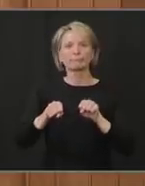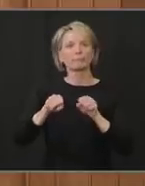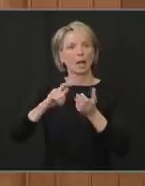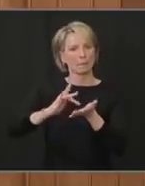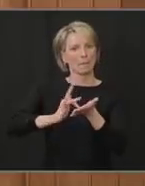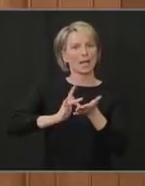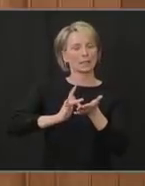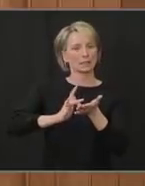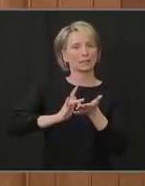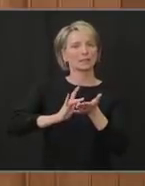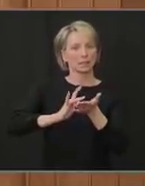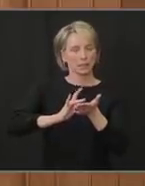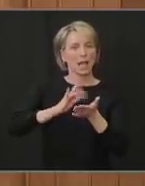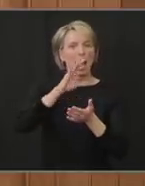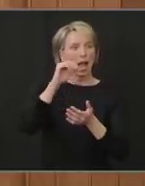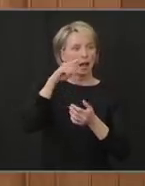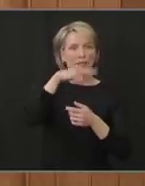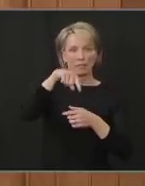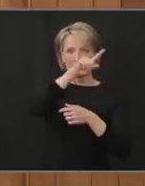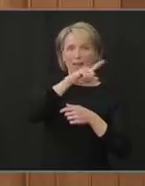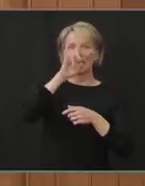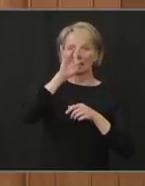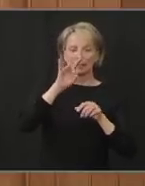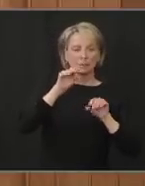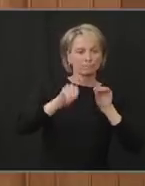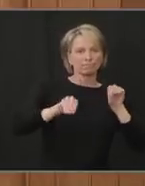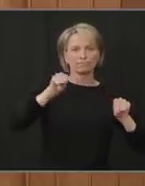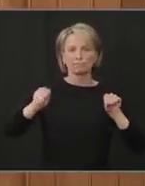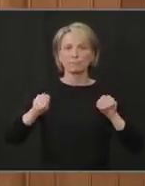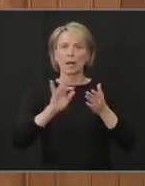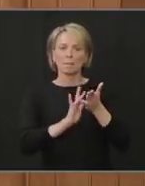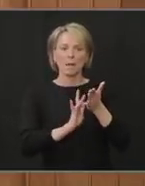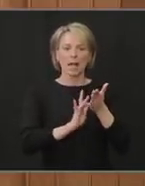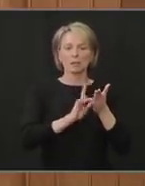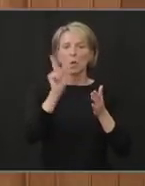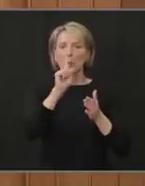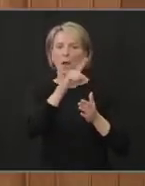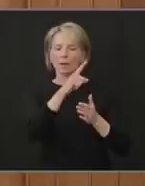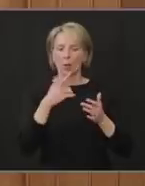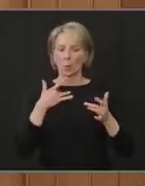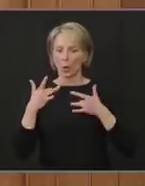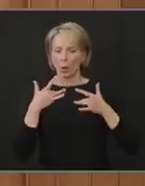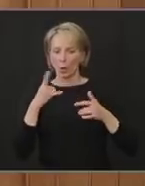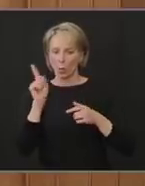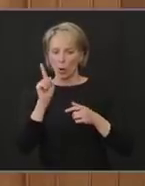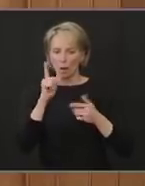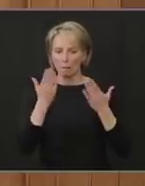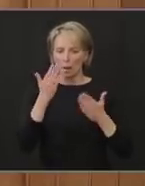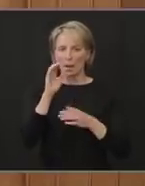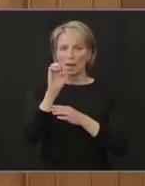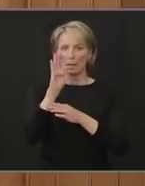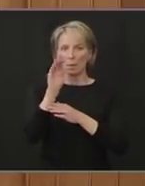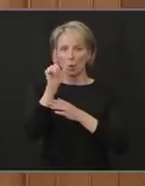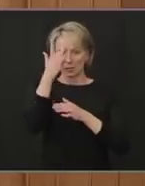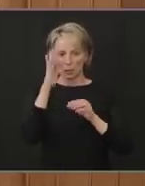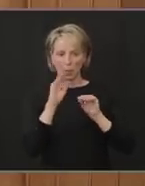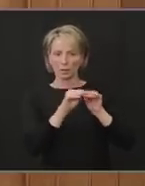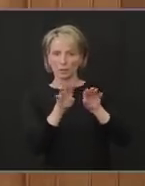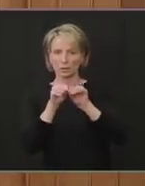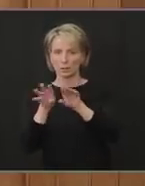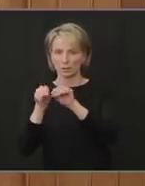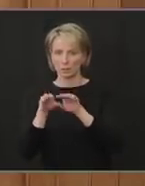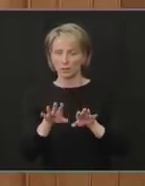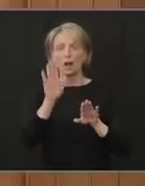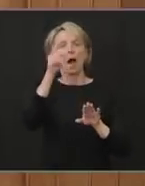to pre-position drugs in places that they were most worried about cases being cited. Now, that was a